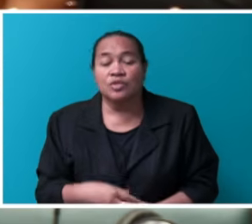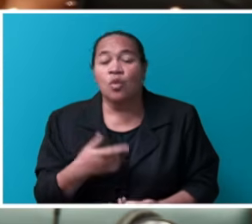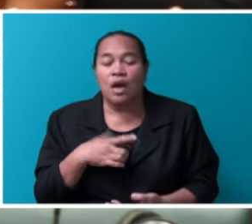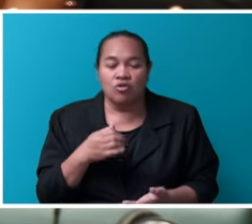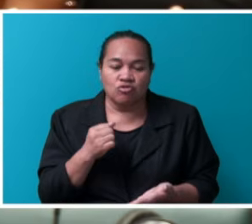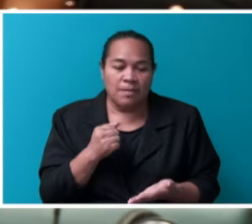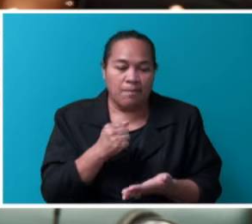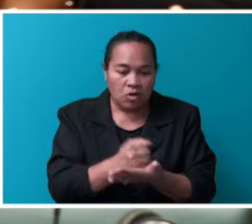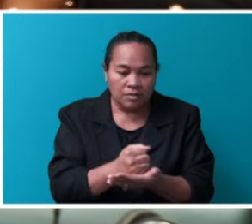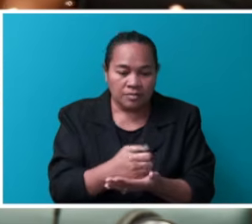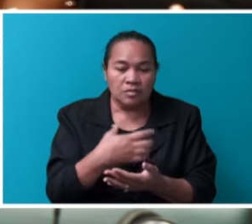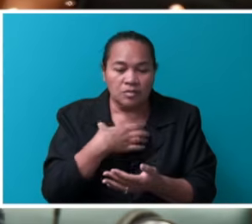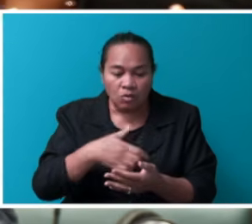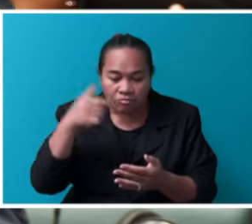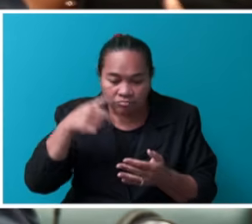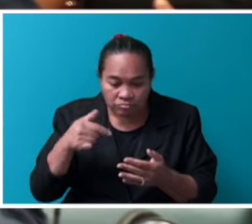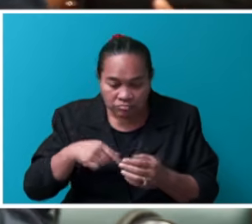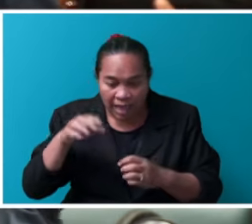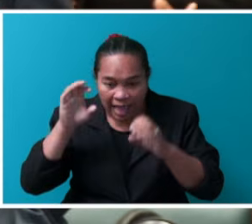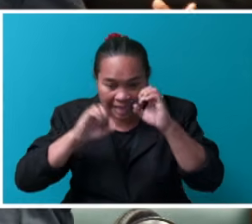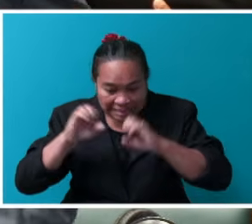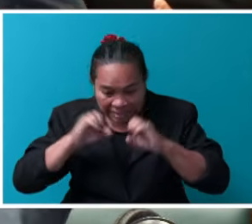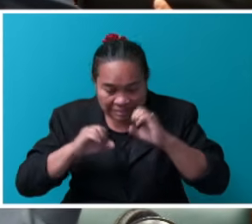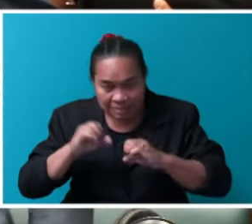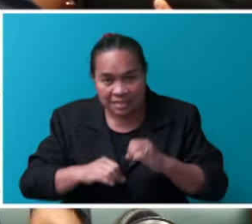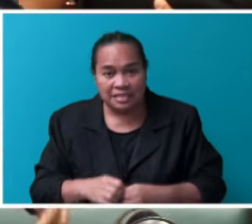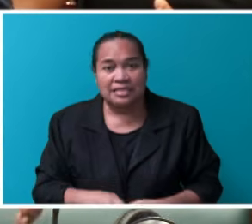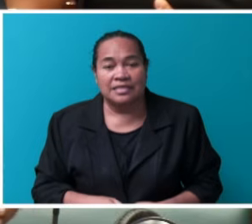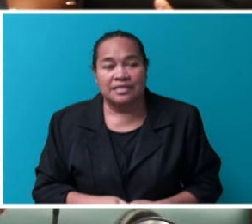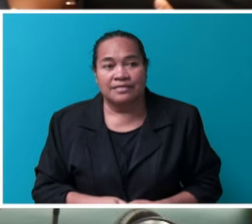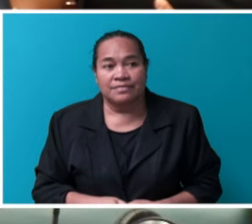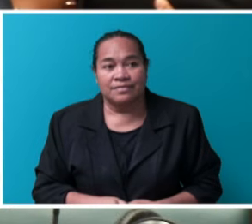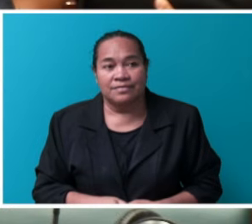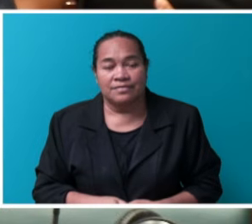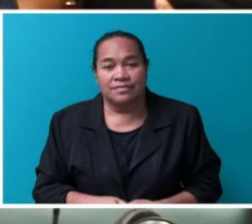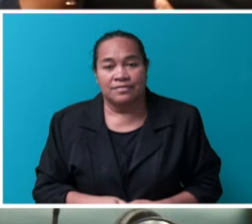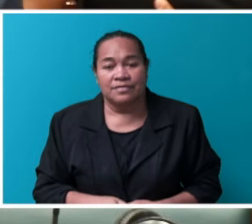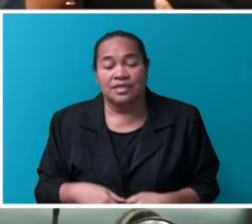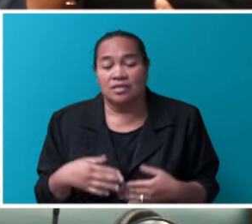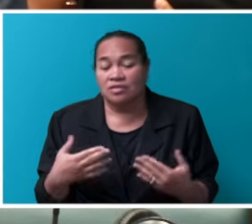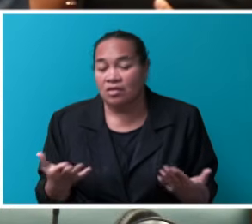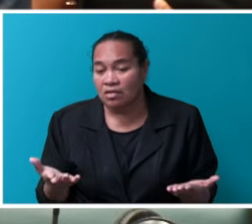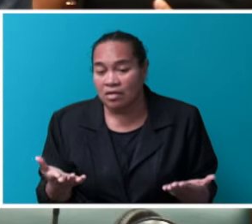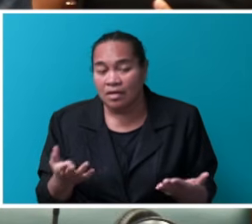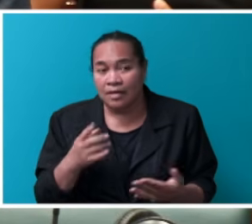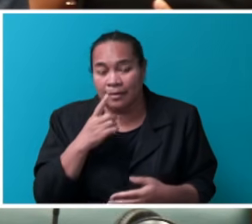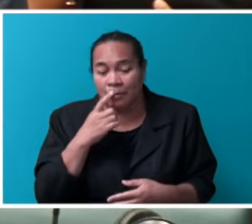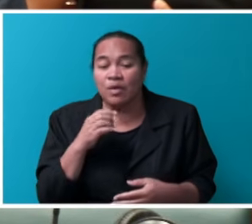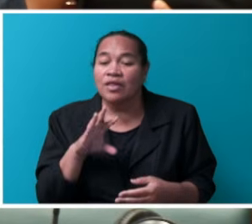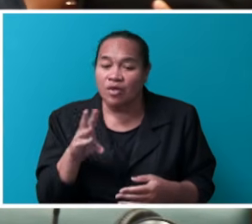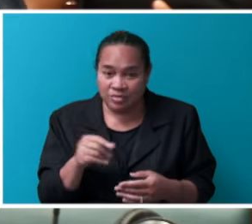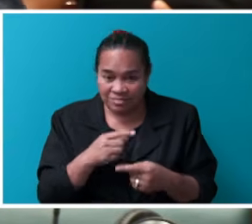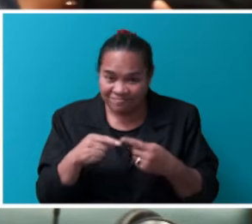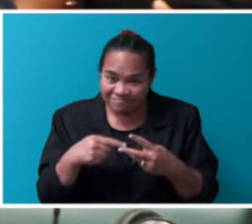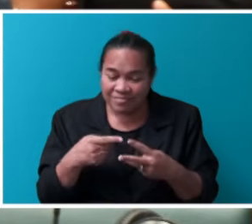more thorough credit assessments and informed decision making. Accordingly, Mr. Speaker, with those remarks, I